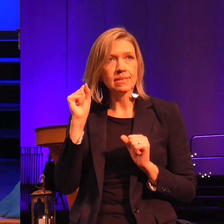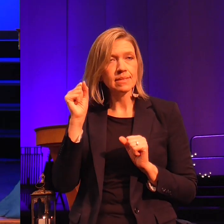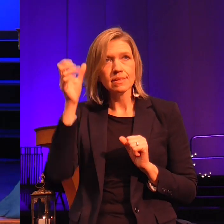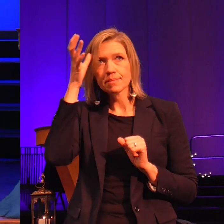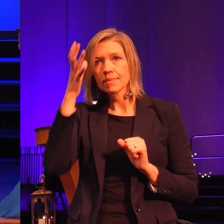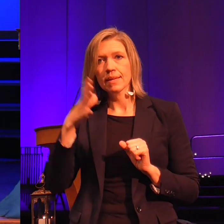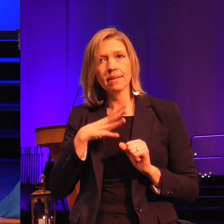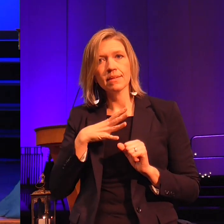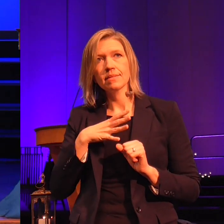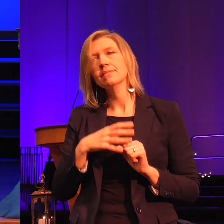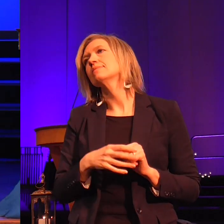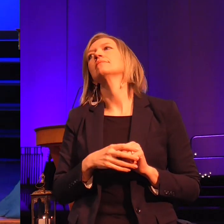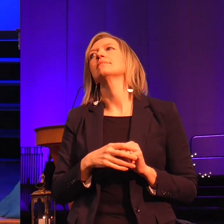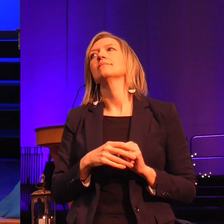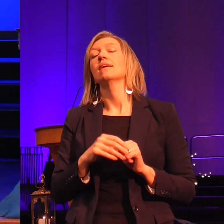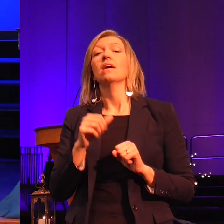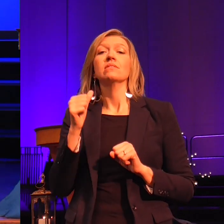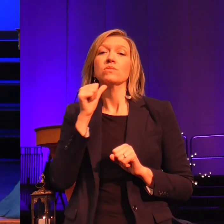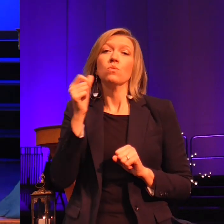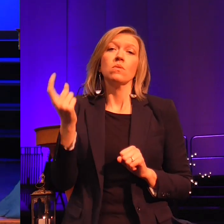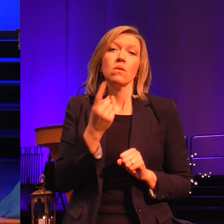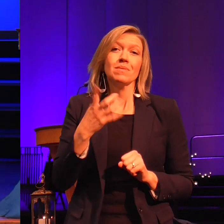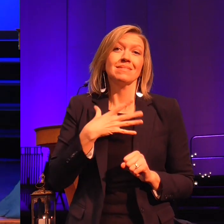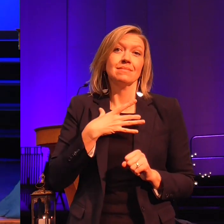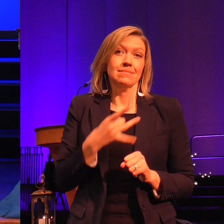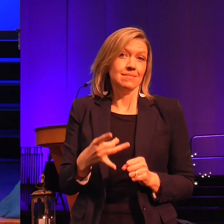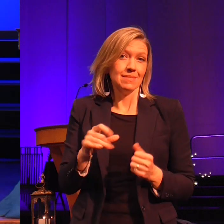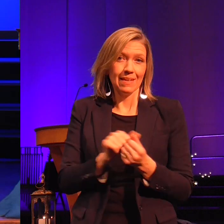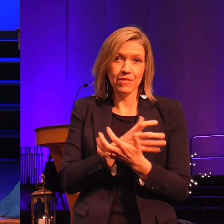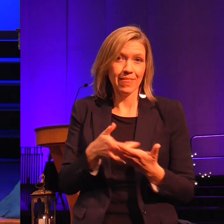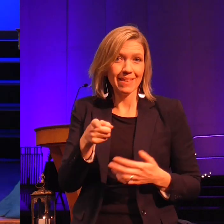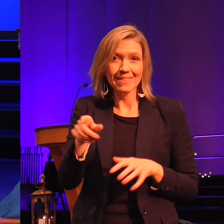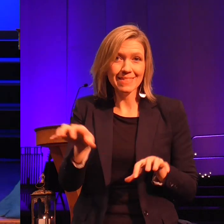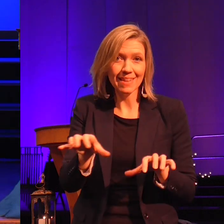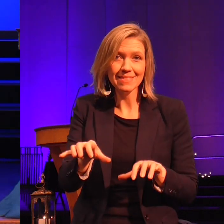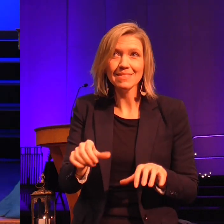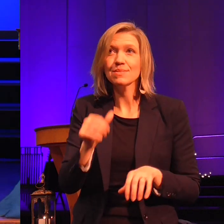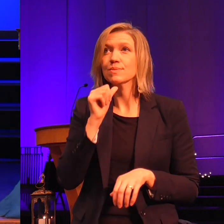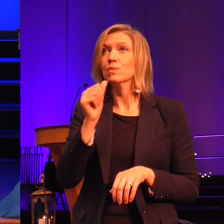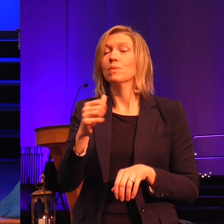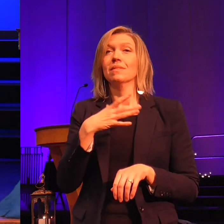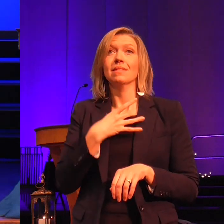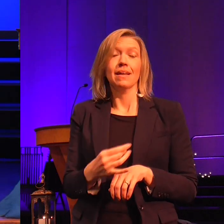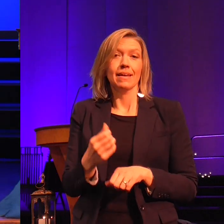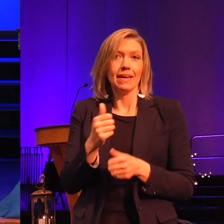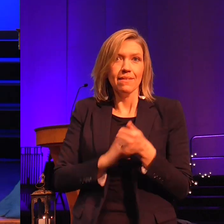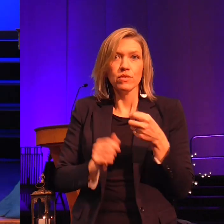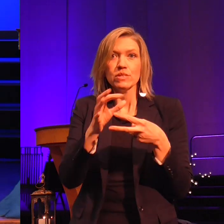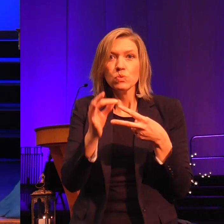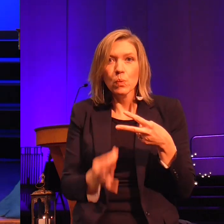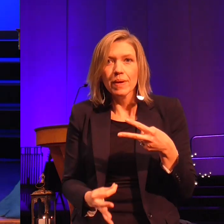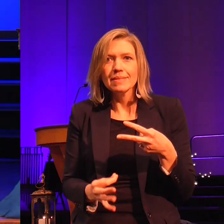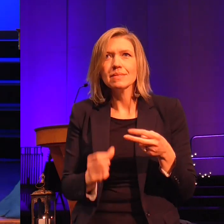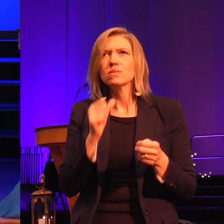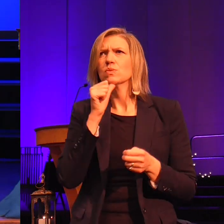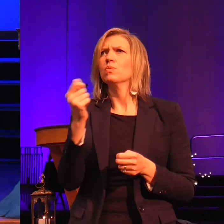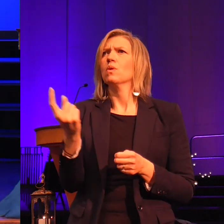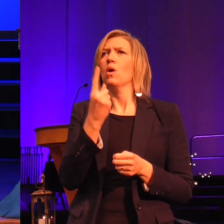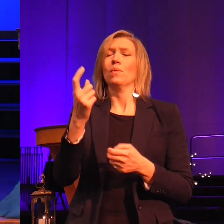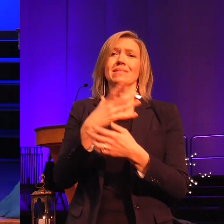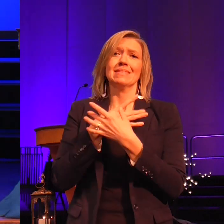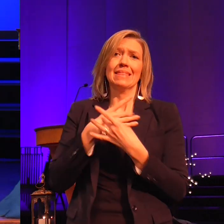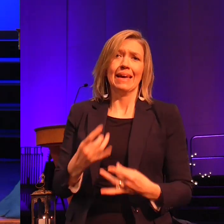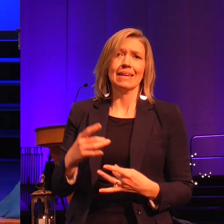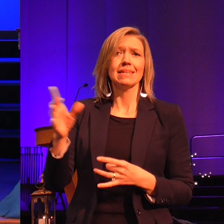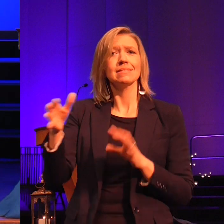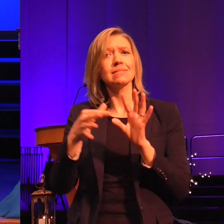don't always like everything he does. I don't always like every choice he makes. I don't always like how he treats me or what he says to me. But you